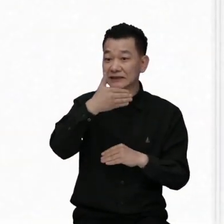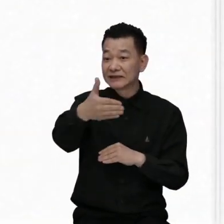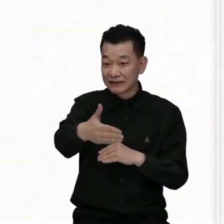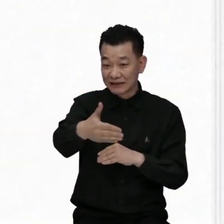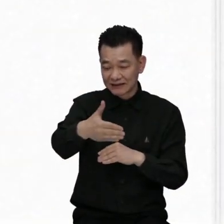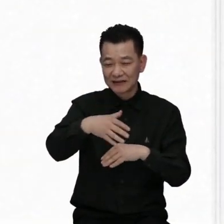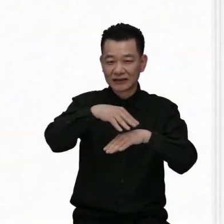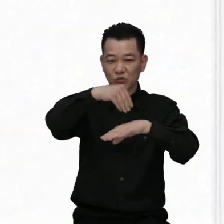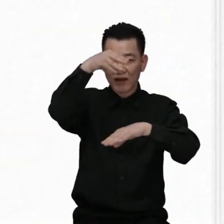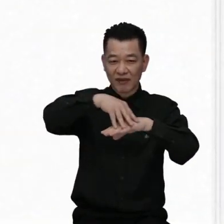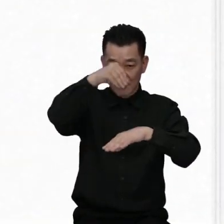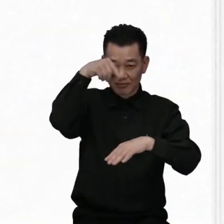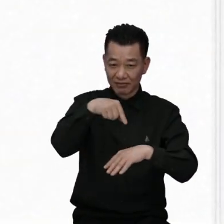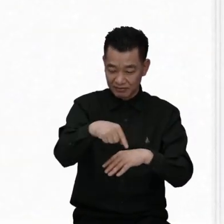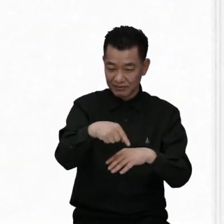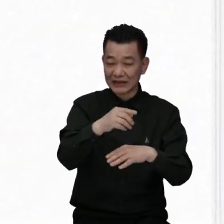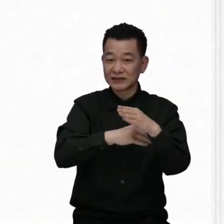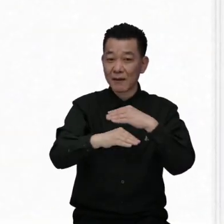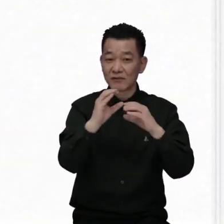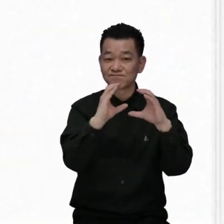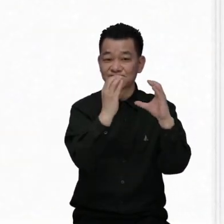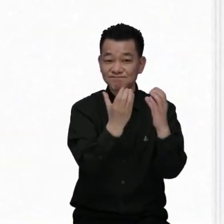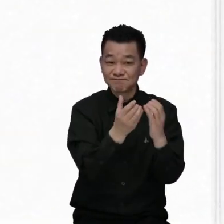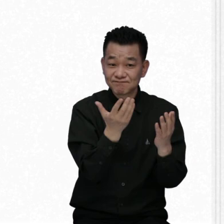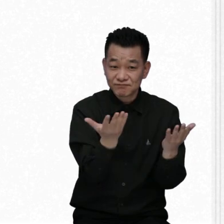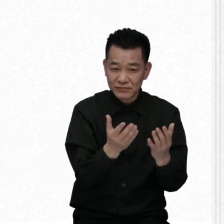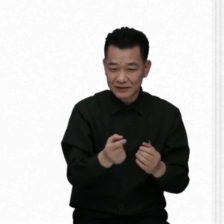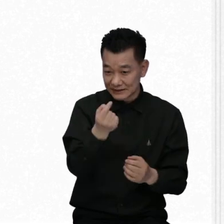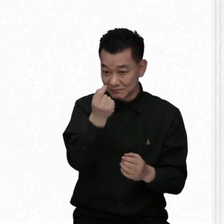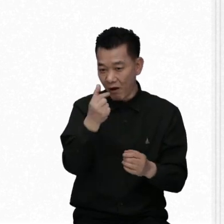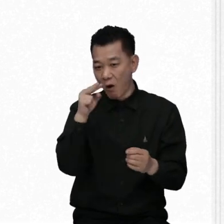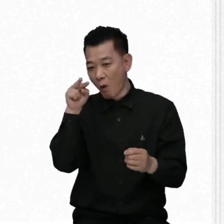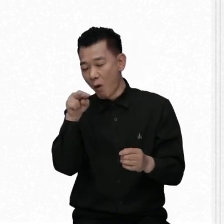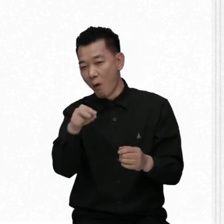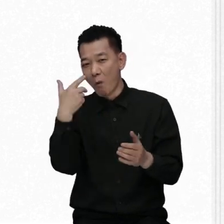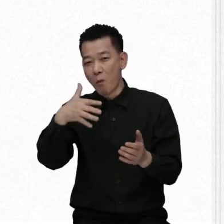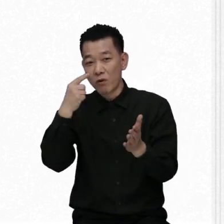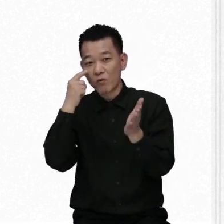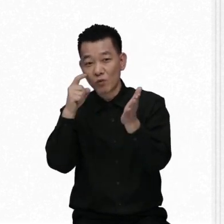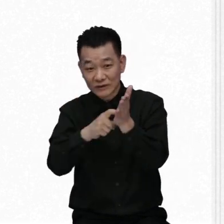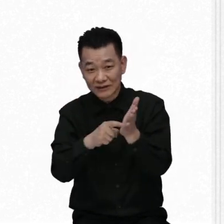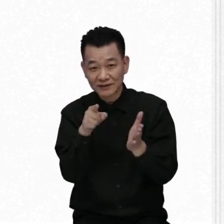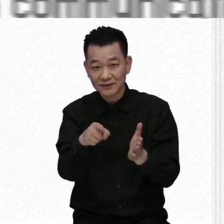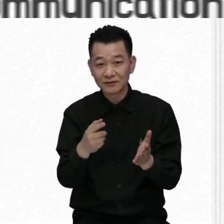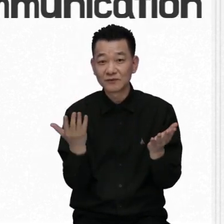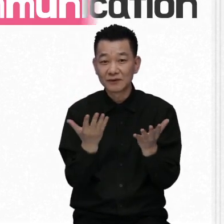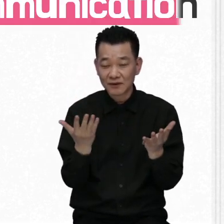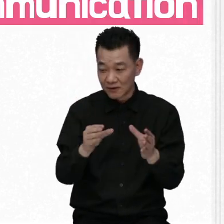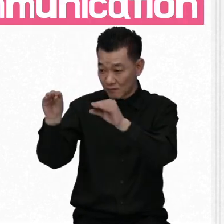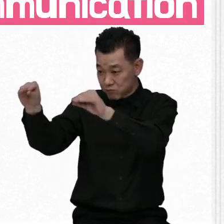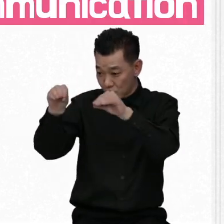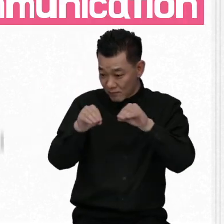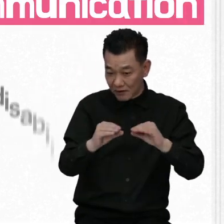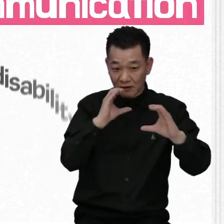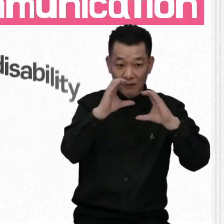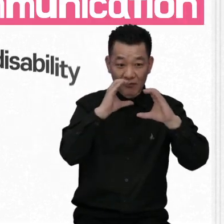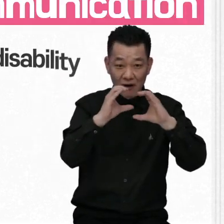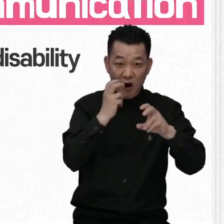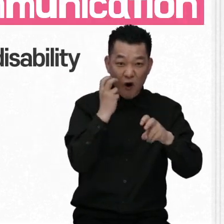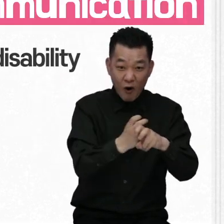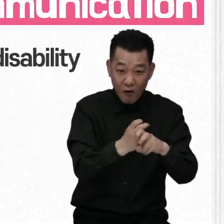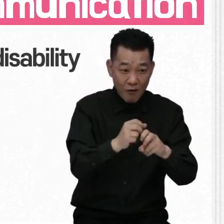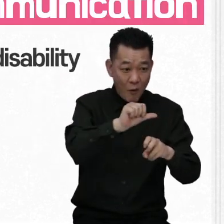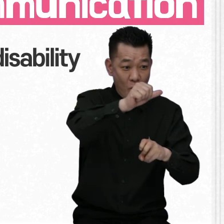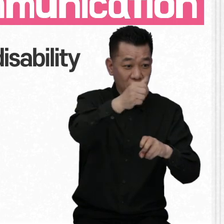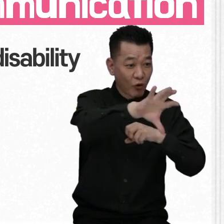Next, in Sweden, there are interesting things to see in the types of disabilities. Sweden classifies immigrants who experience